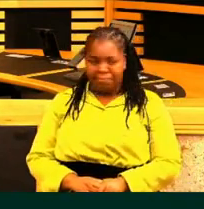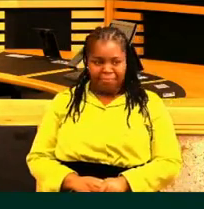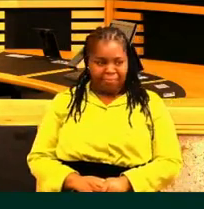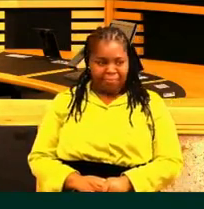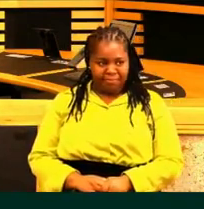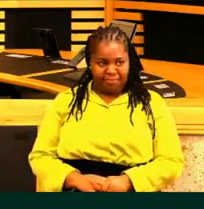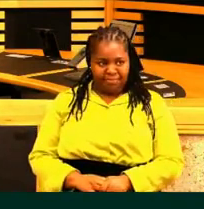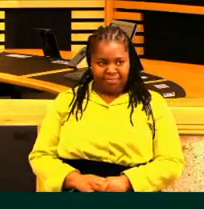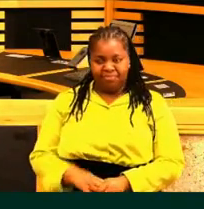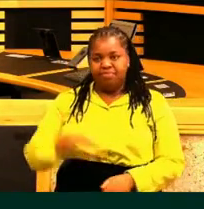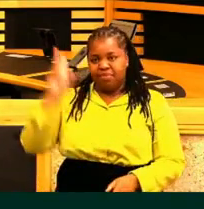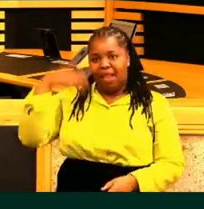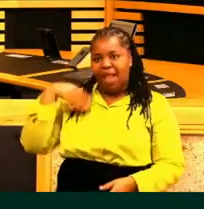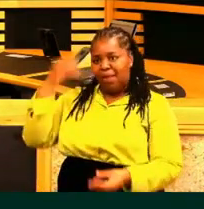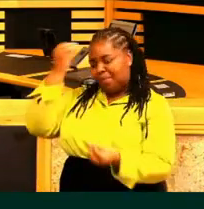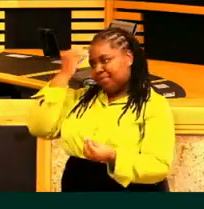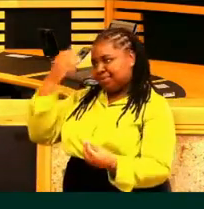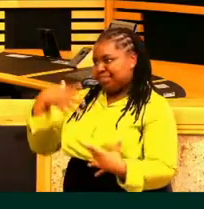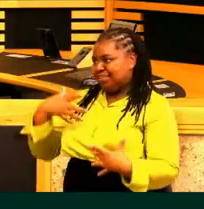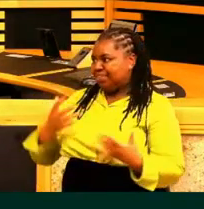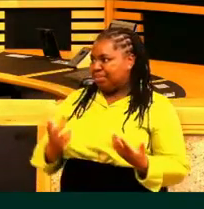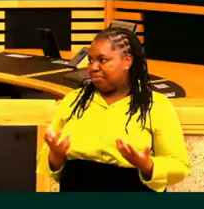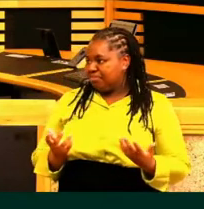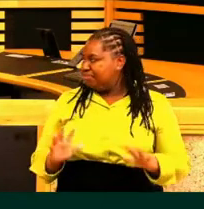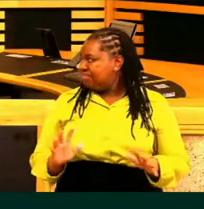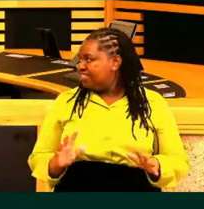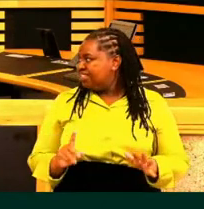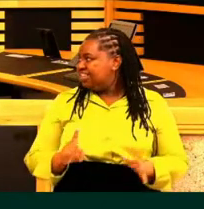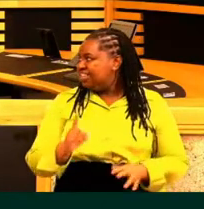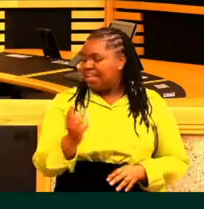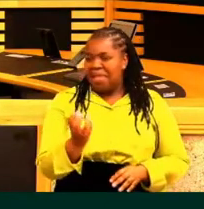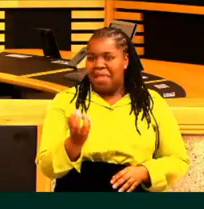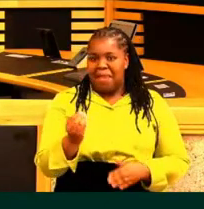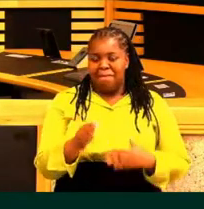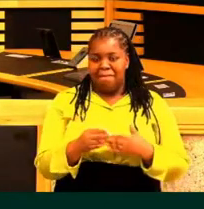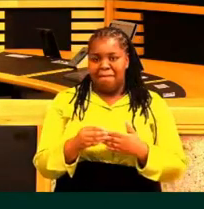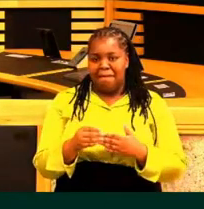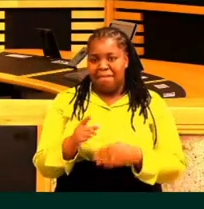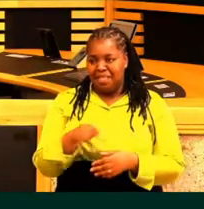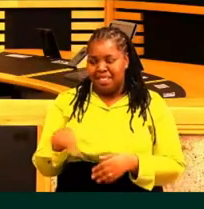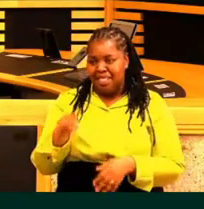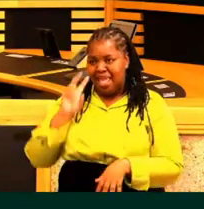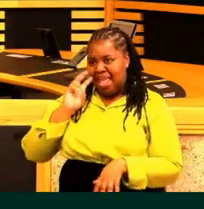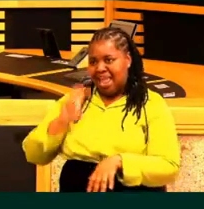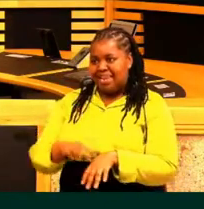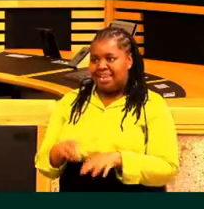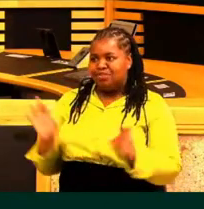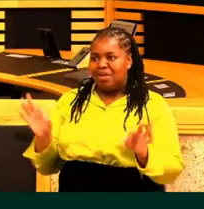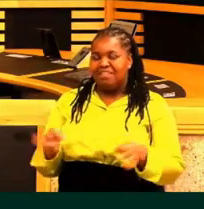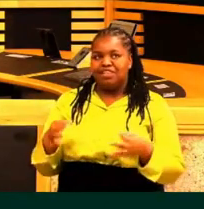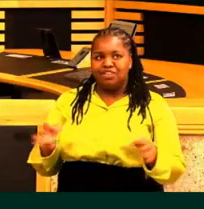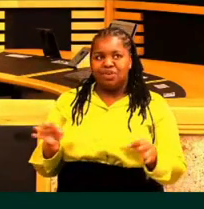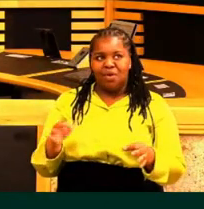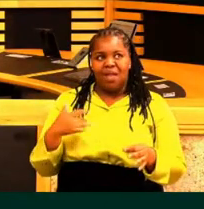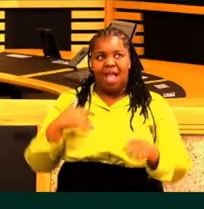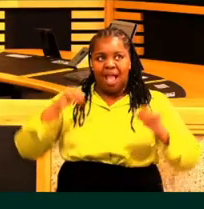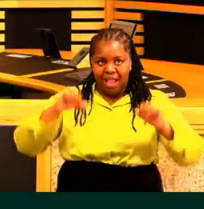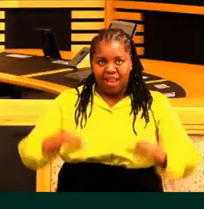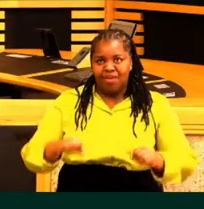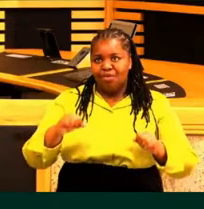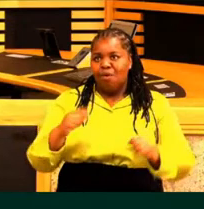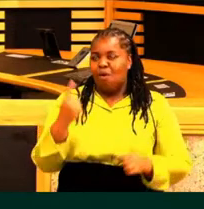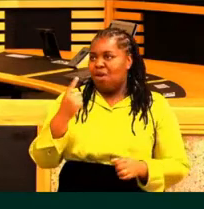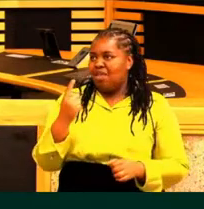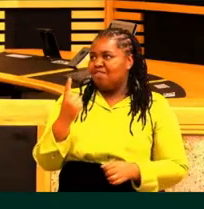I was informed that members they needed to have a song I can allow only